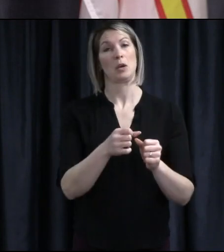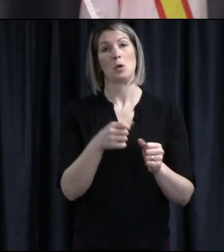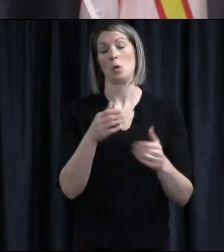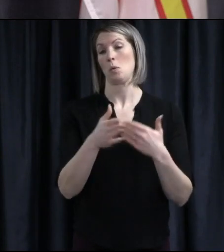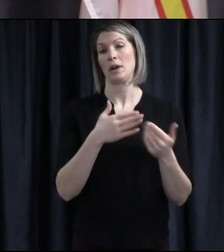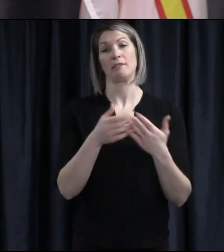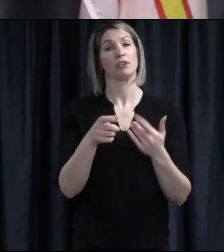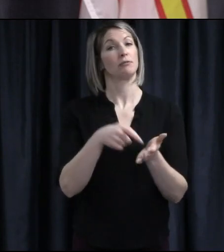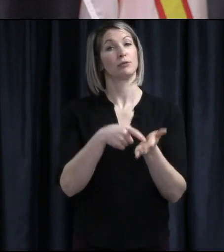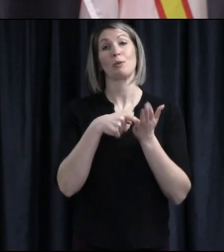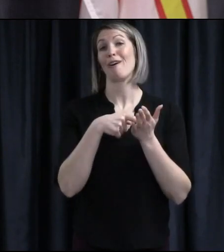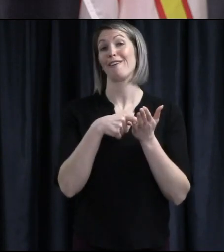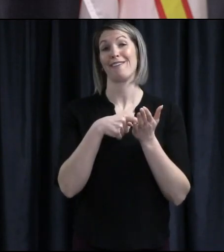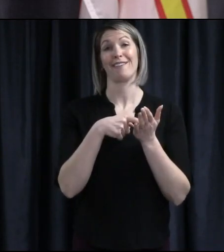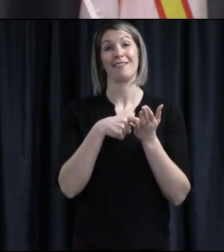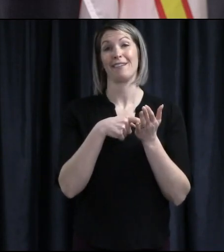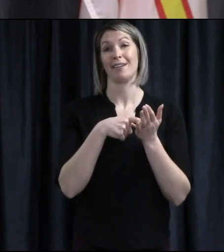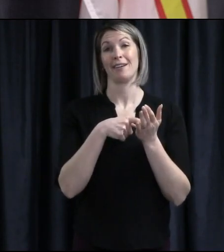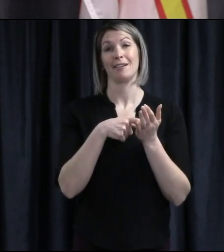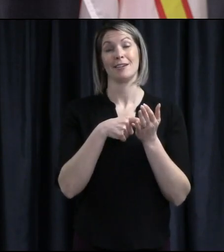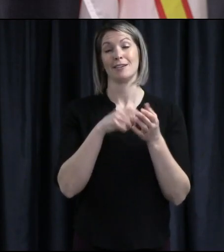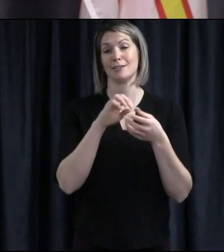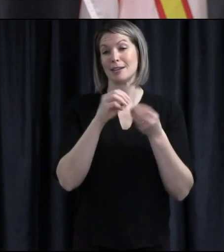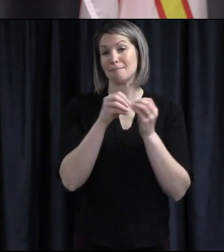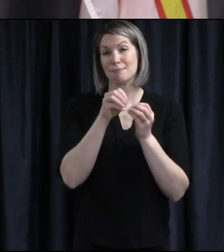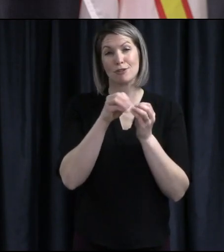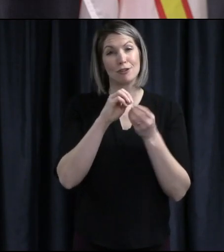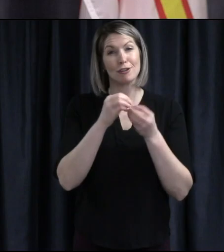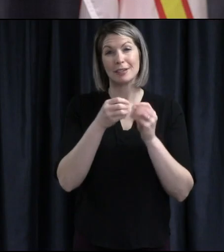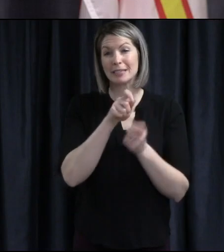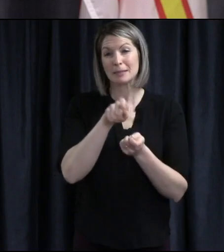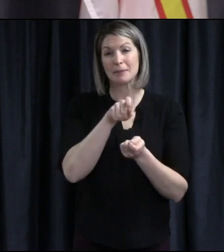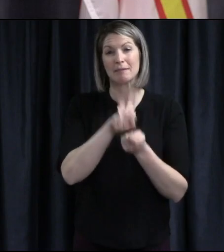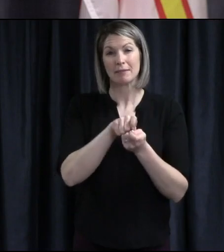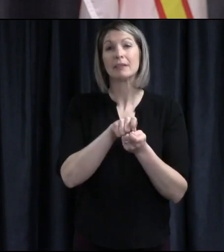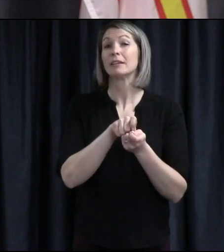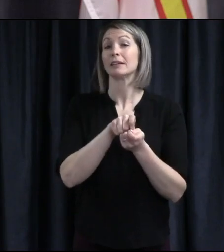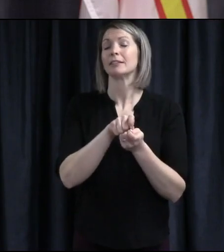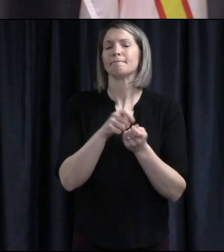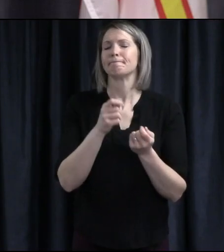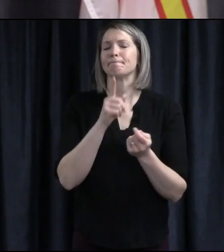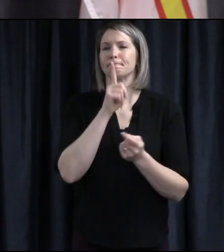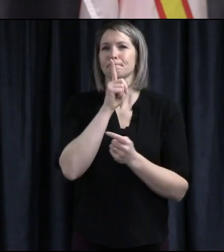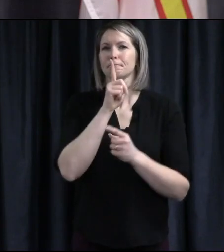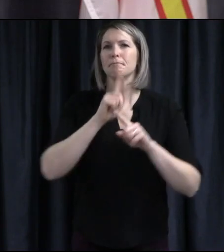and at the moment we have enough test kits to be able to do that.